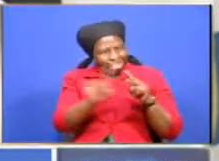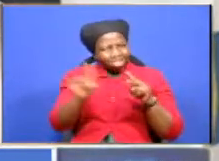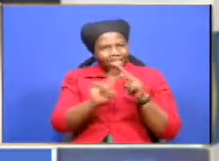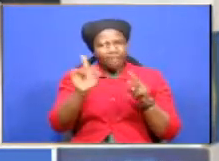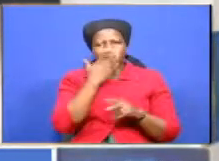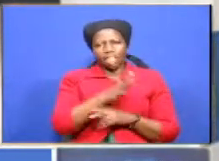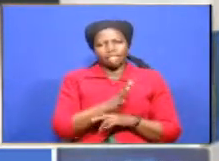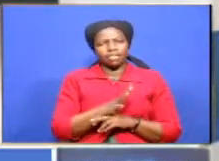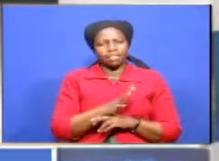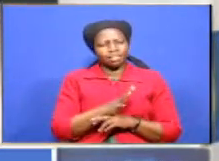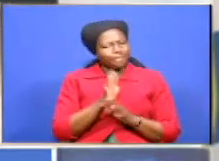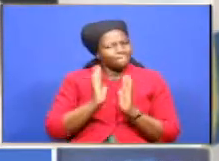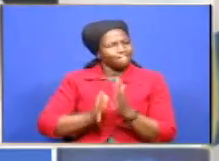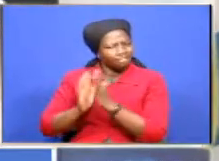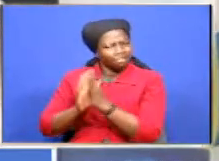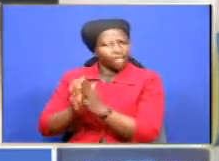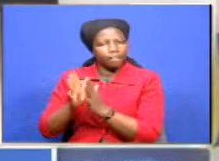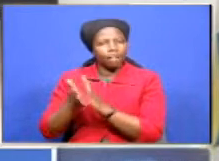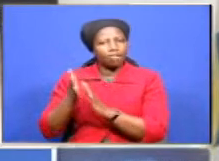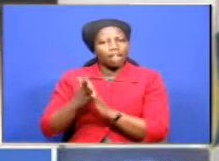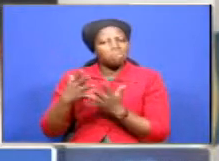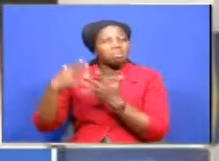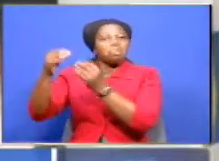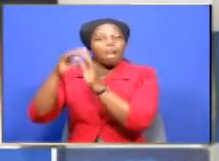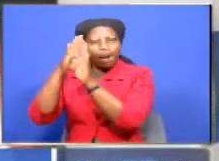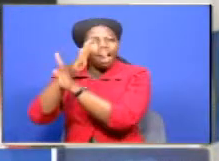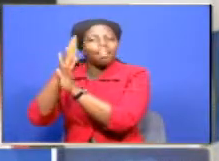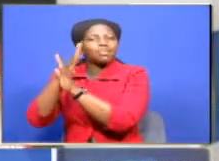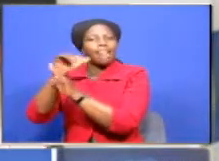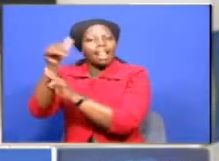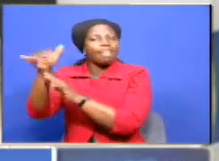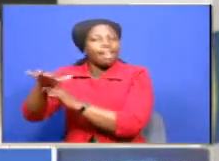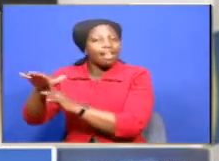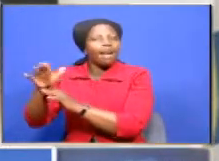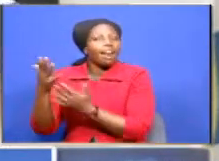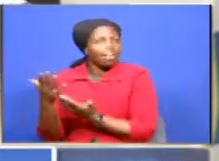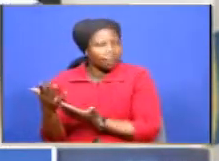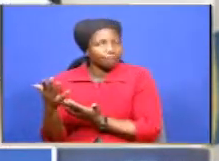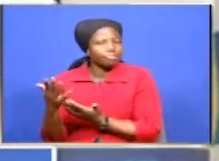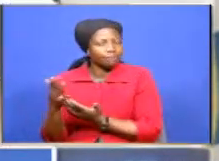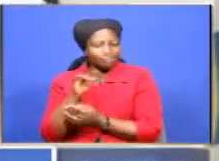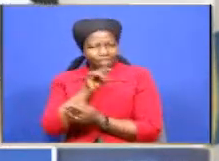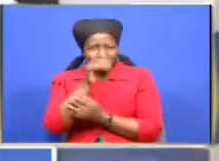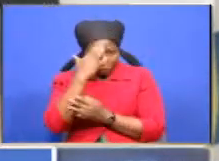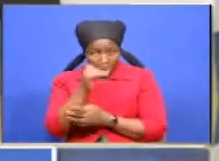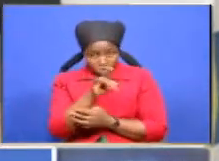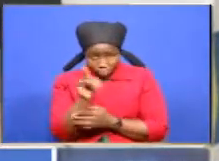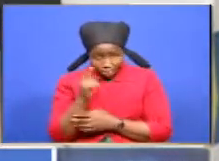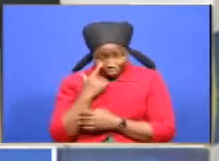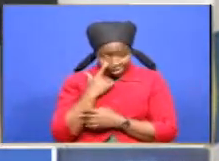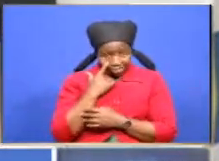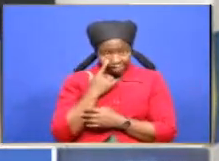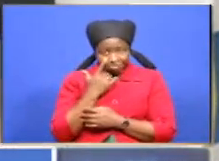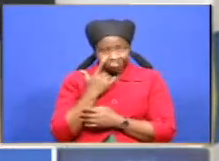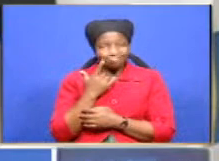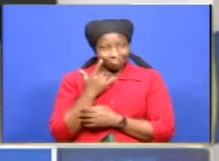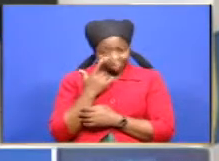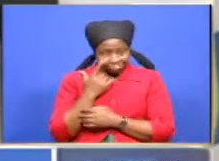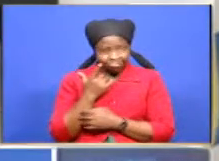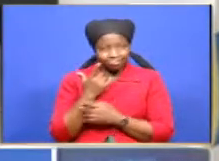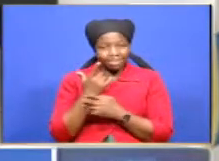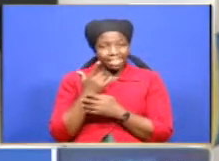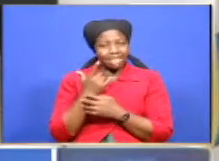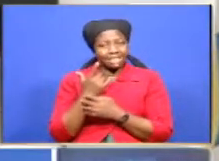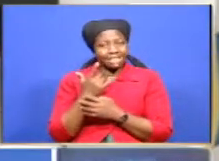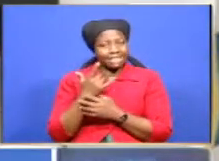They left in a hurry to go and hide somewhere. That is why you see a surge